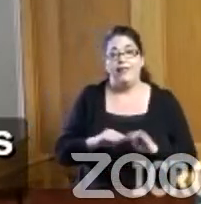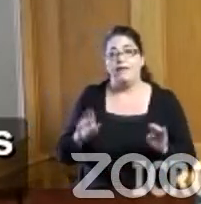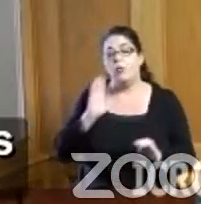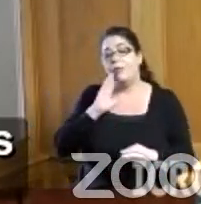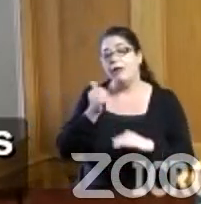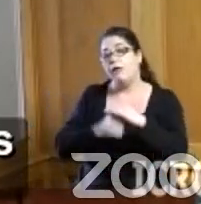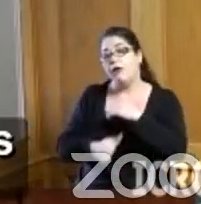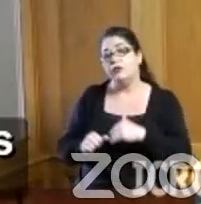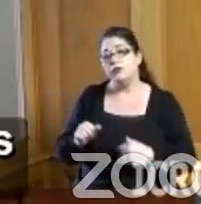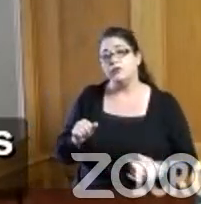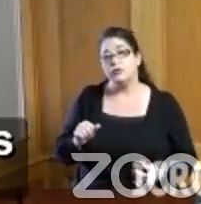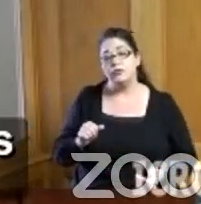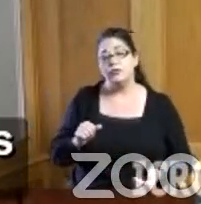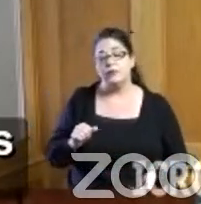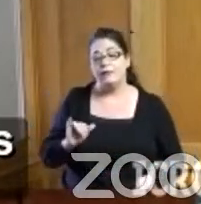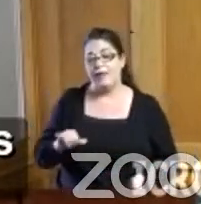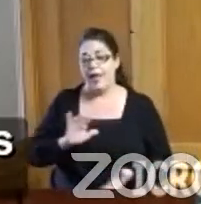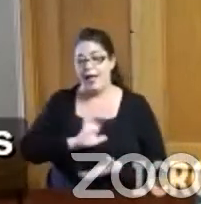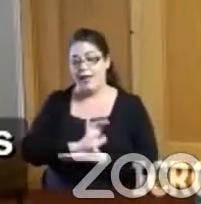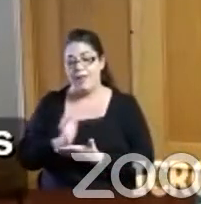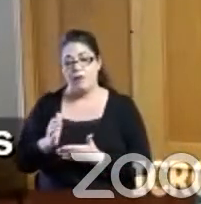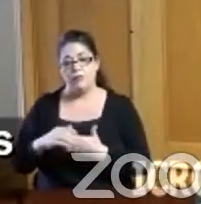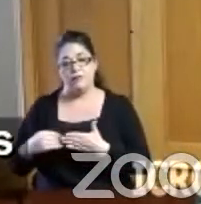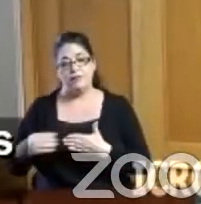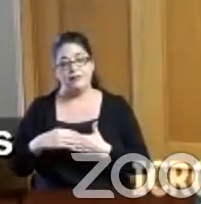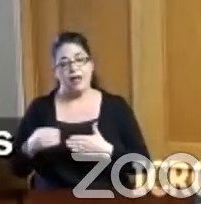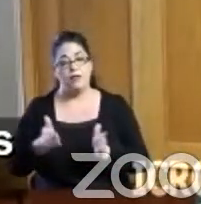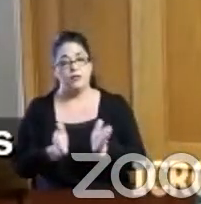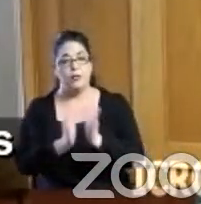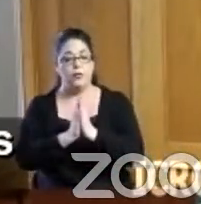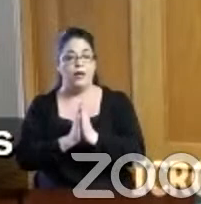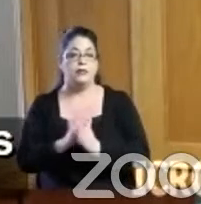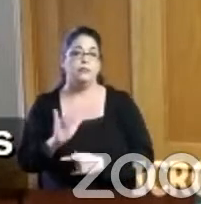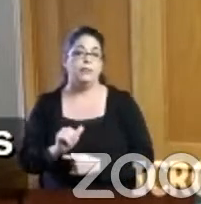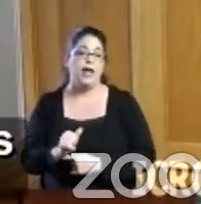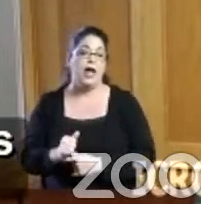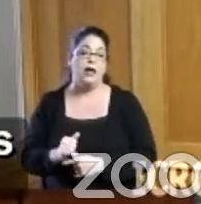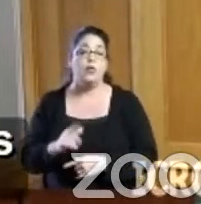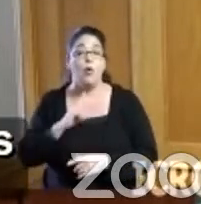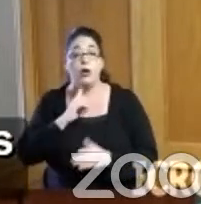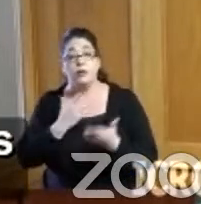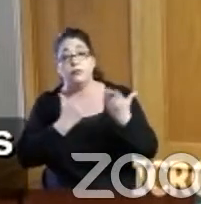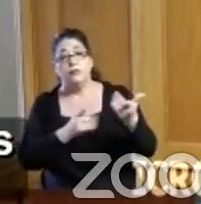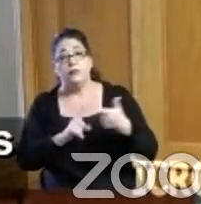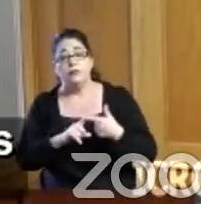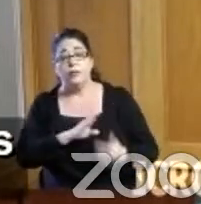under the amount of dollars requested to the board in